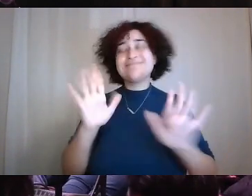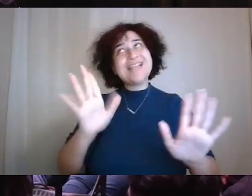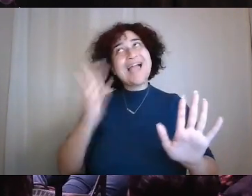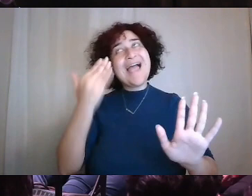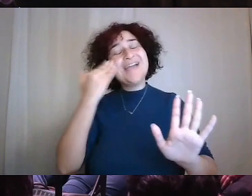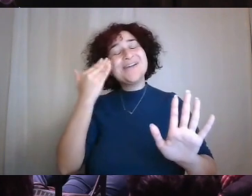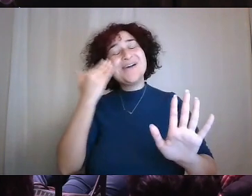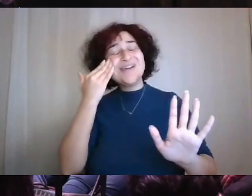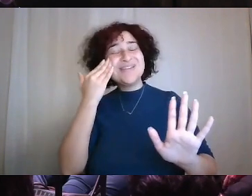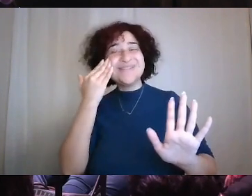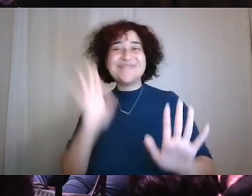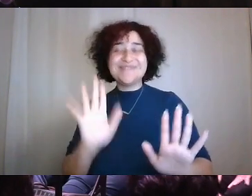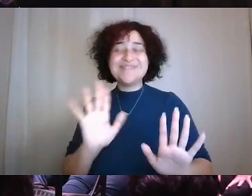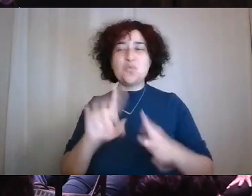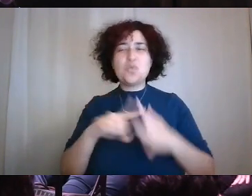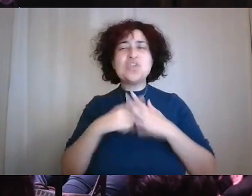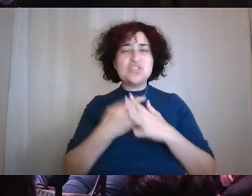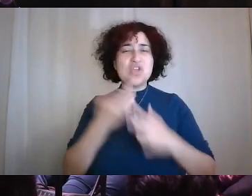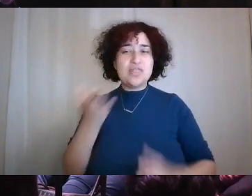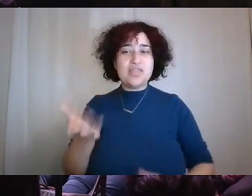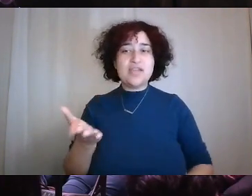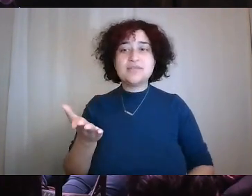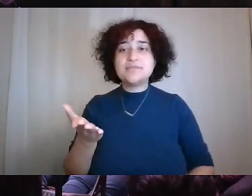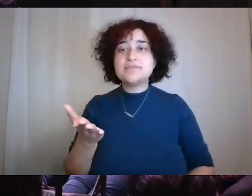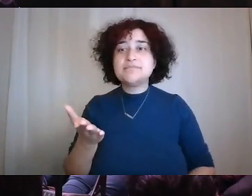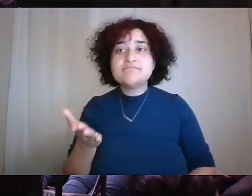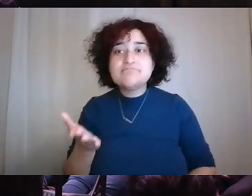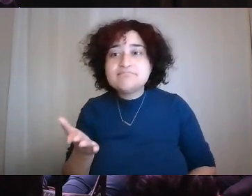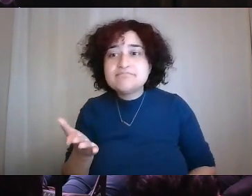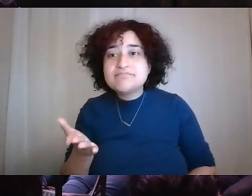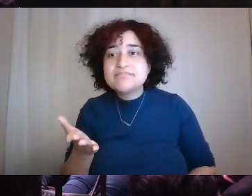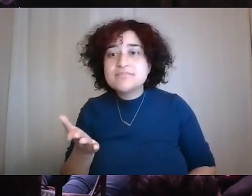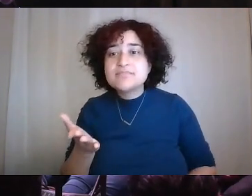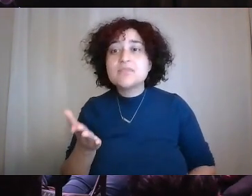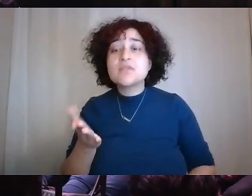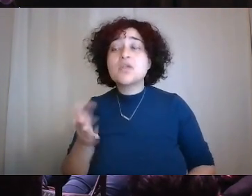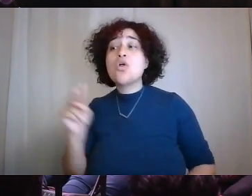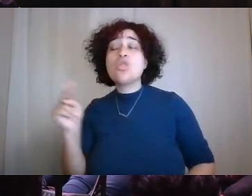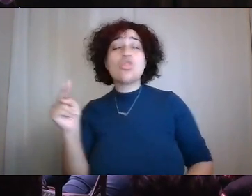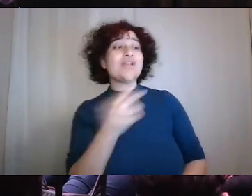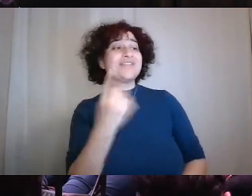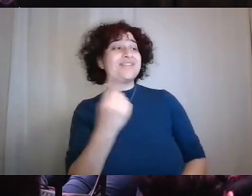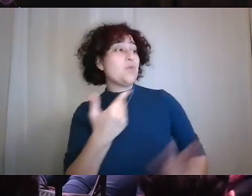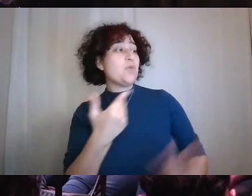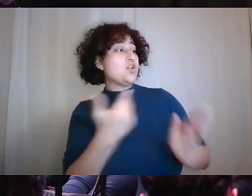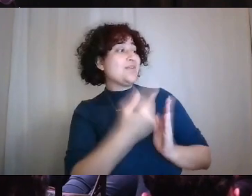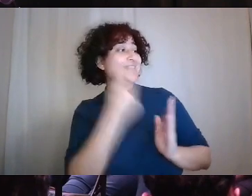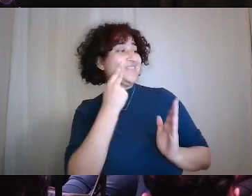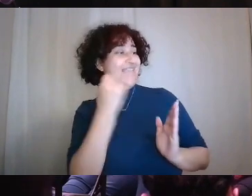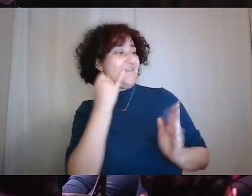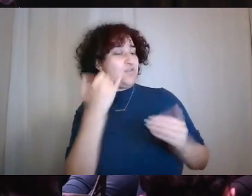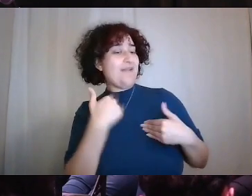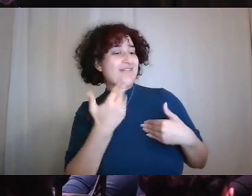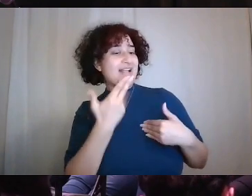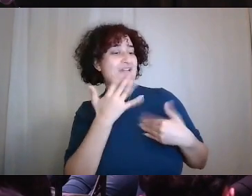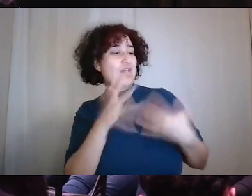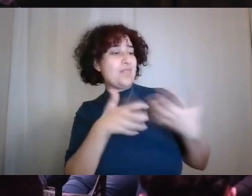there then. Turn to someone near you and see if you have a color that matches. Is that